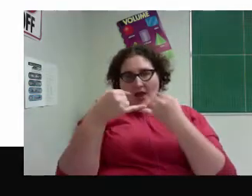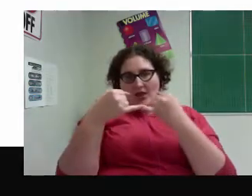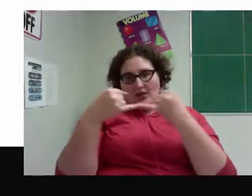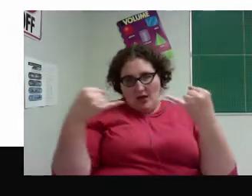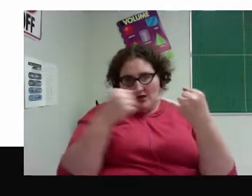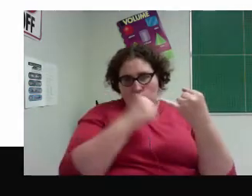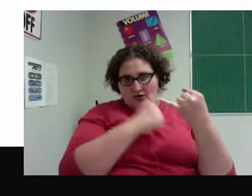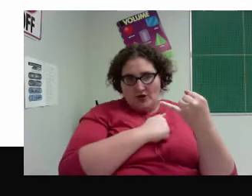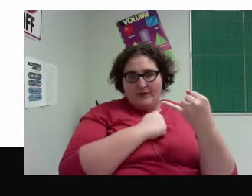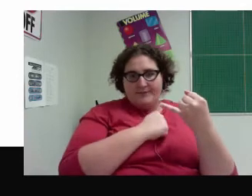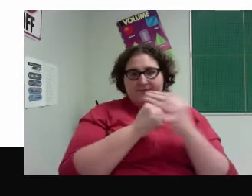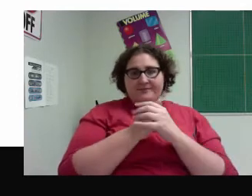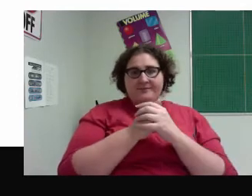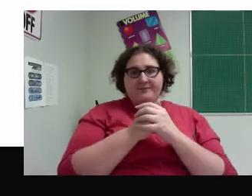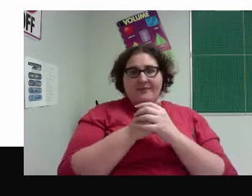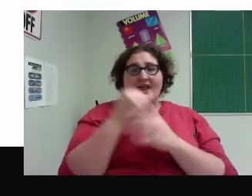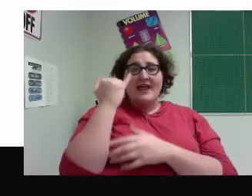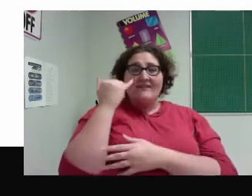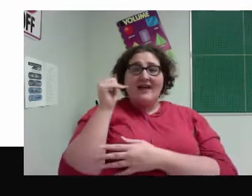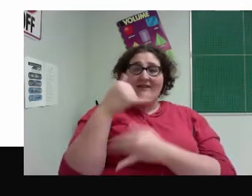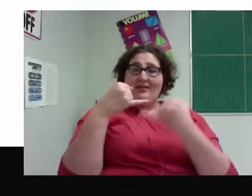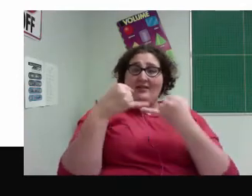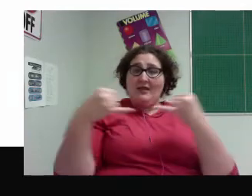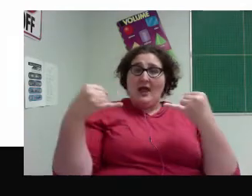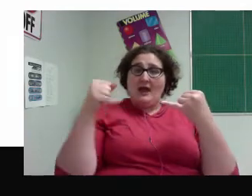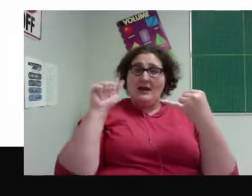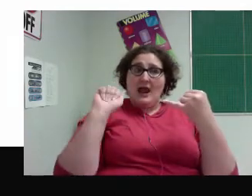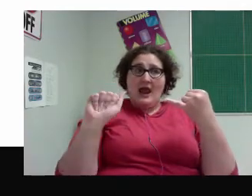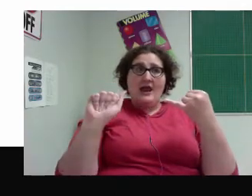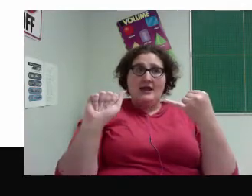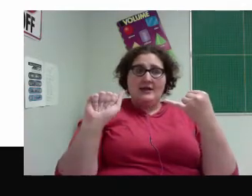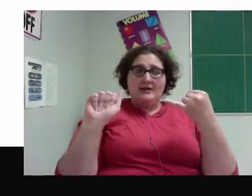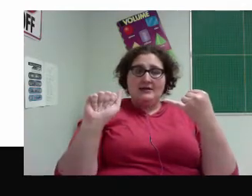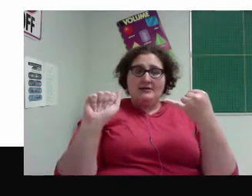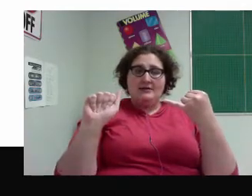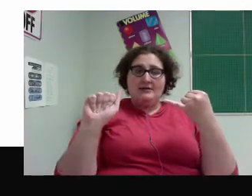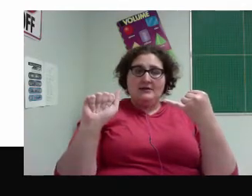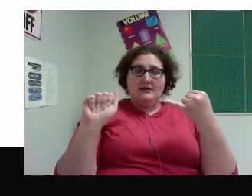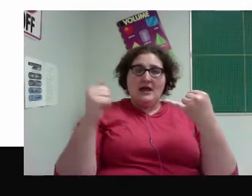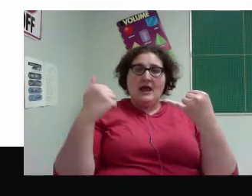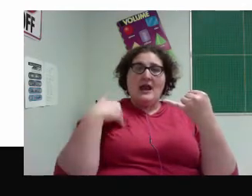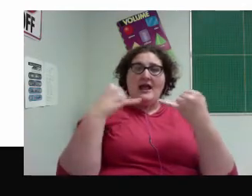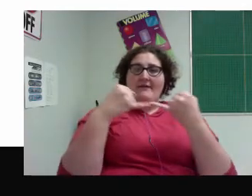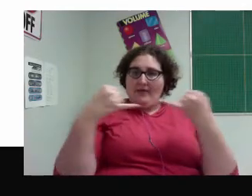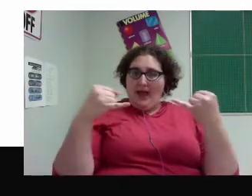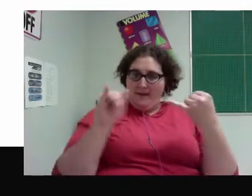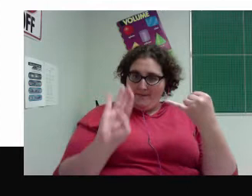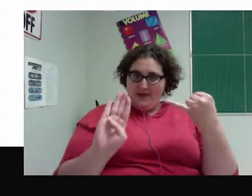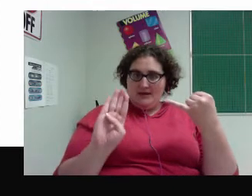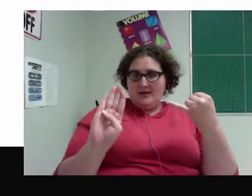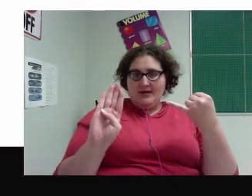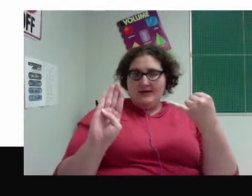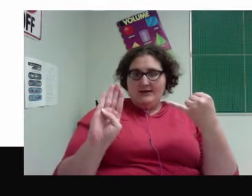If I have line A and I have line B,